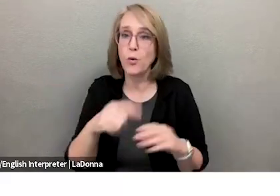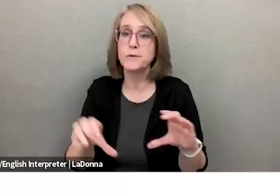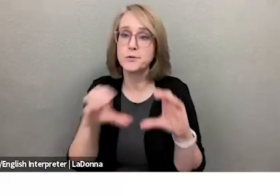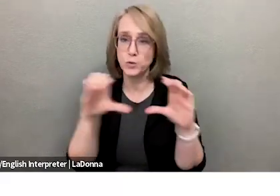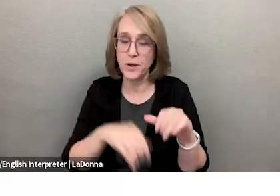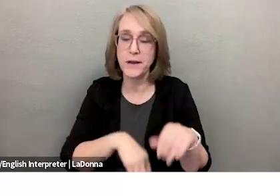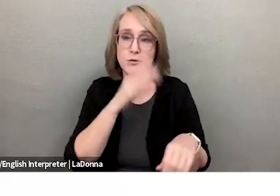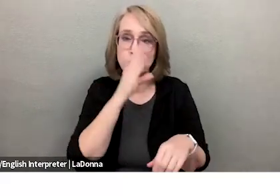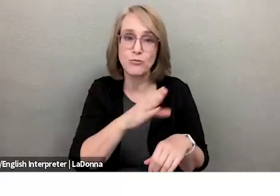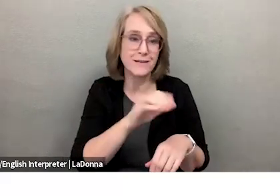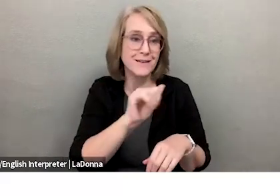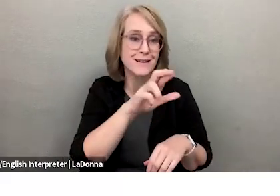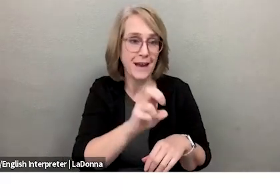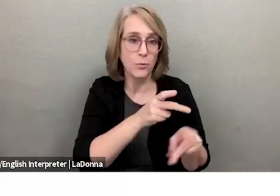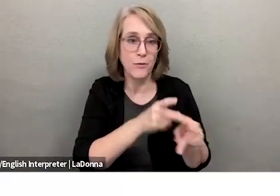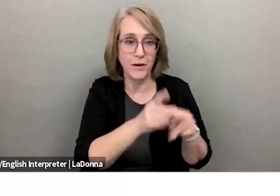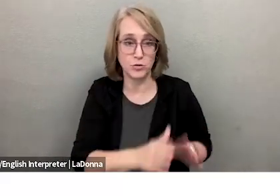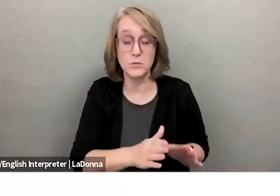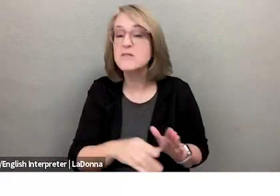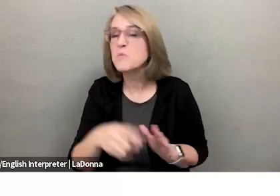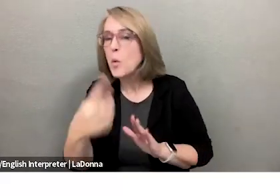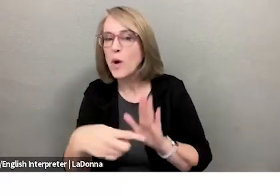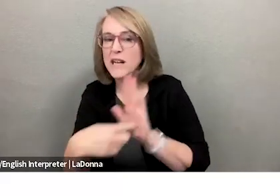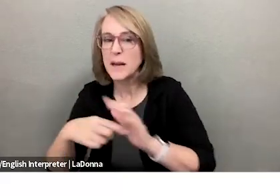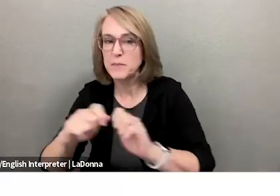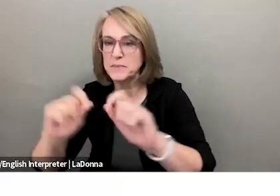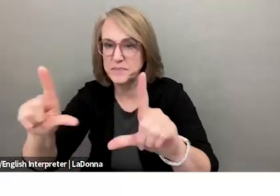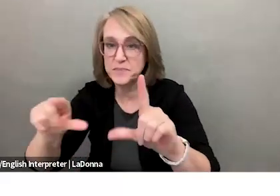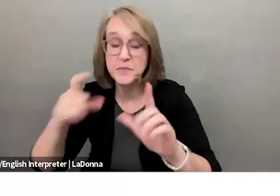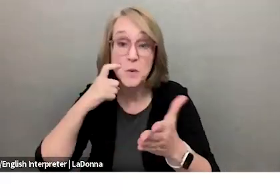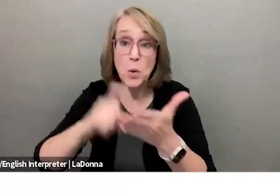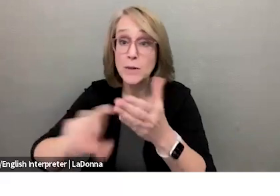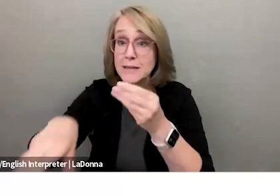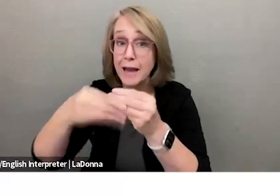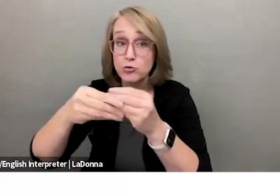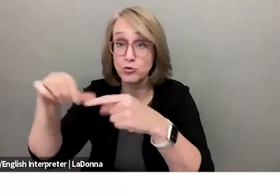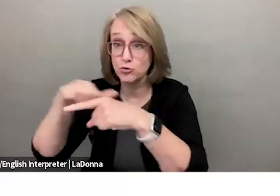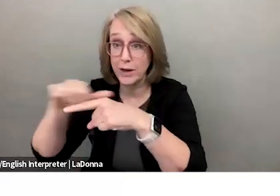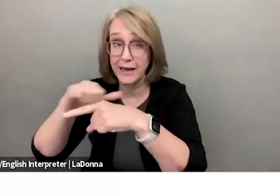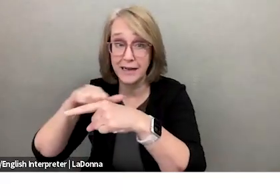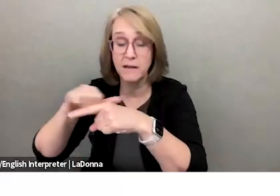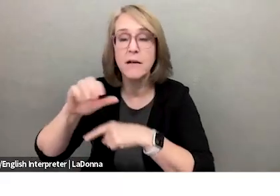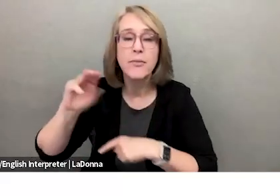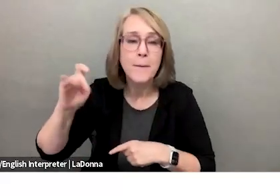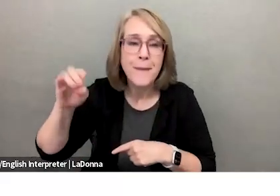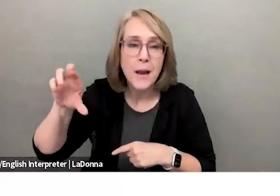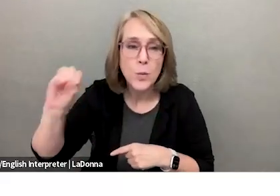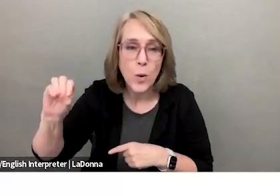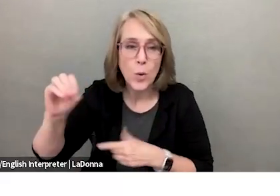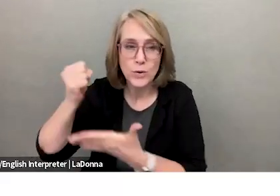of an individual who also has other trainings that they've taken, and this will be where their micro-credentials will